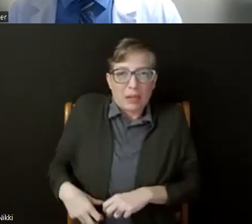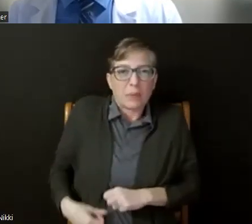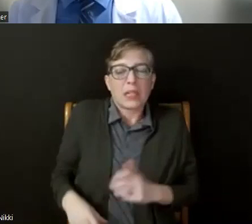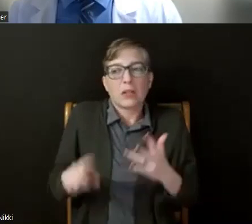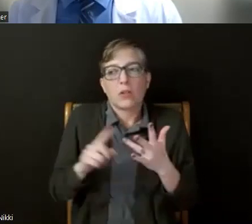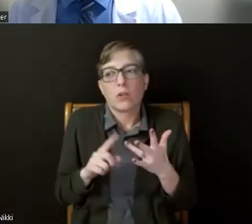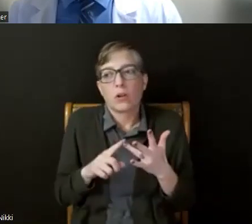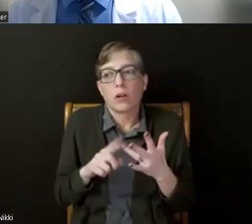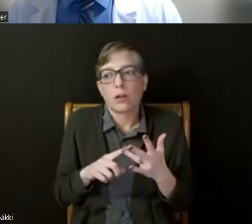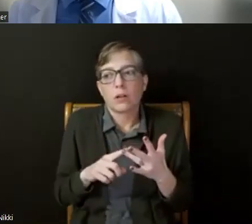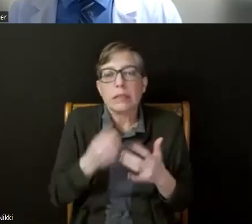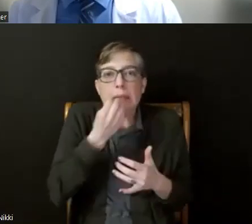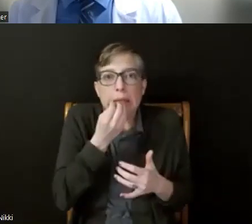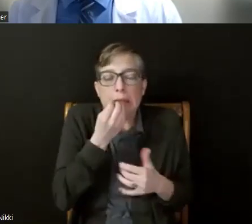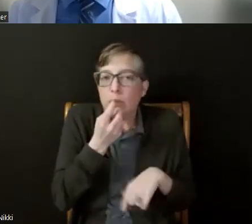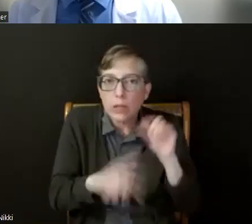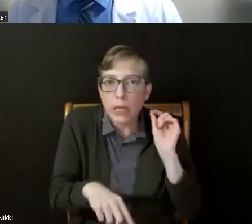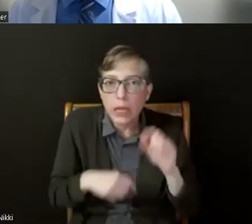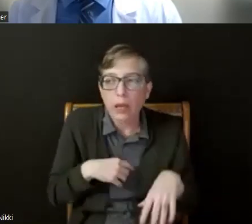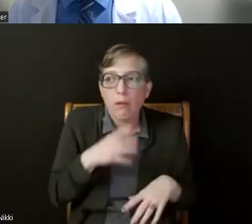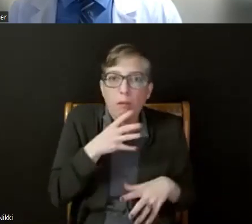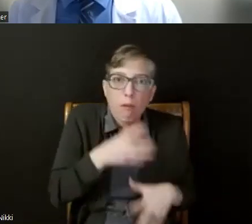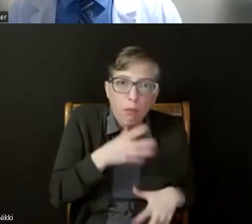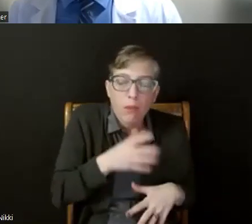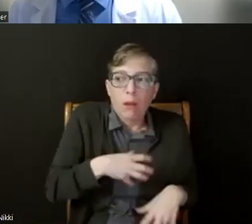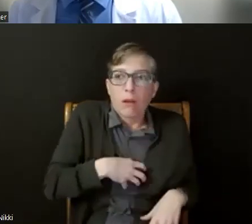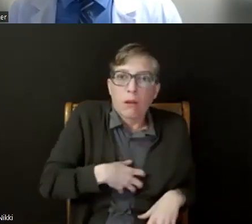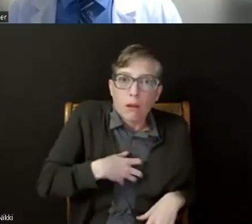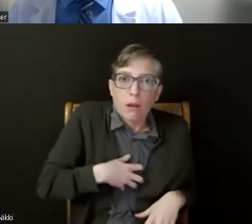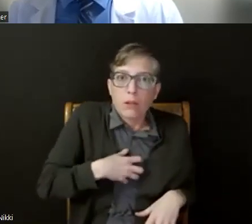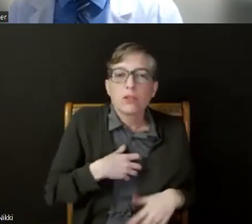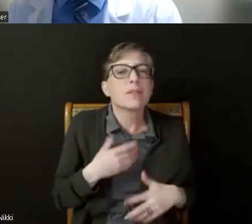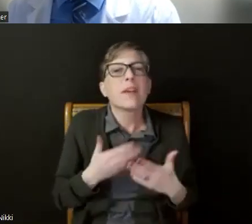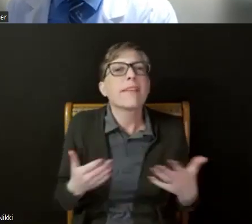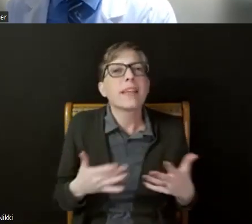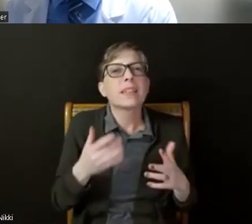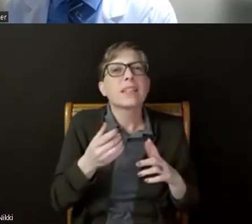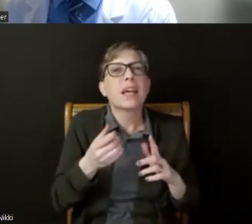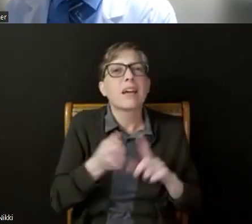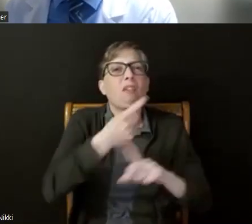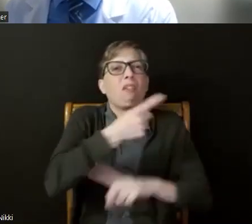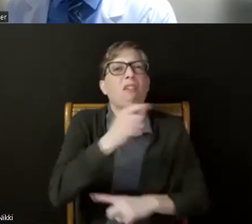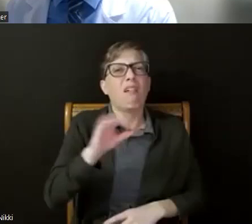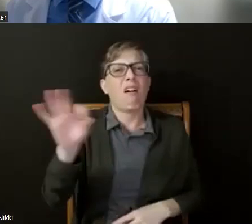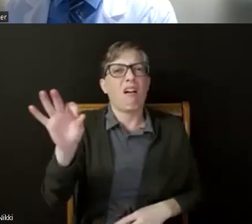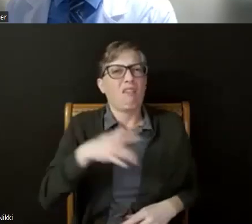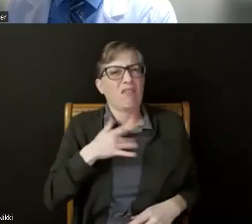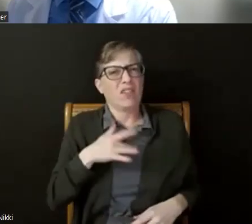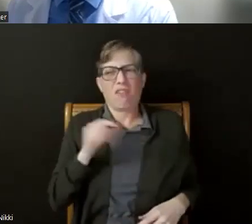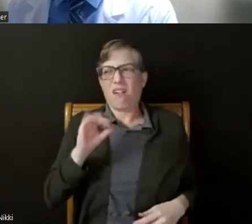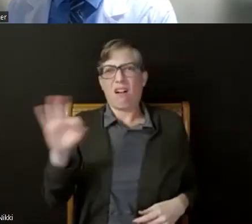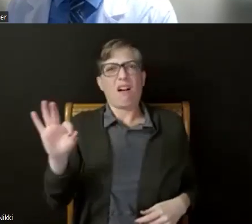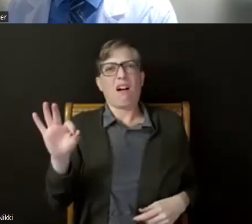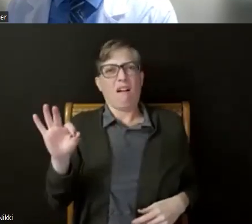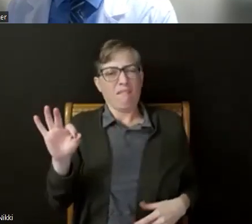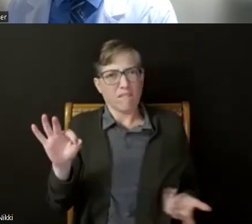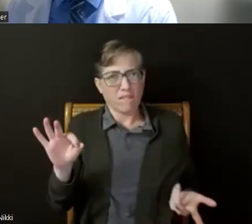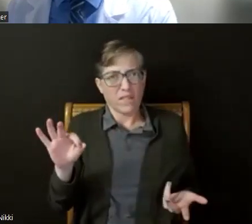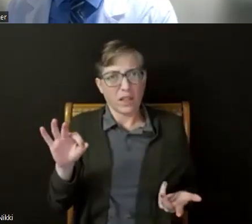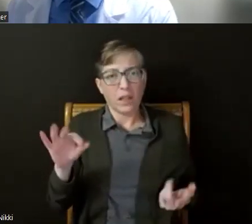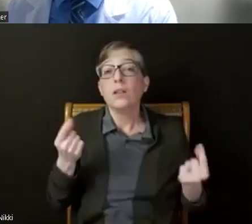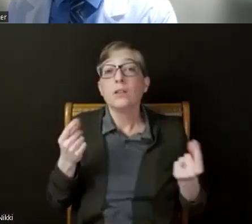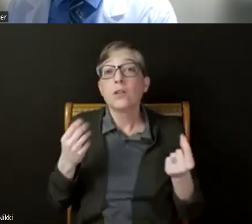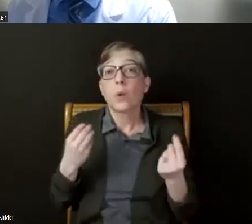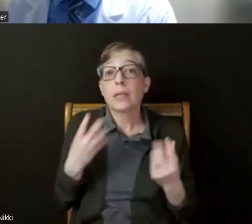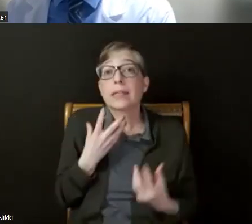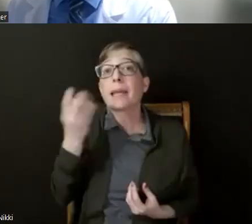nausea, vomiting, things like that, things that are just off, like start listening to your body, start looking at what's coming out of your body. And if something's changing, you should